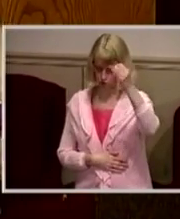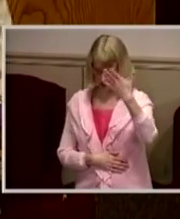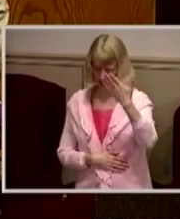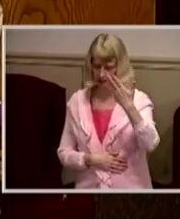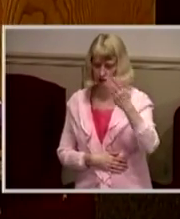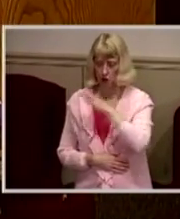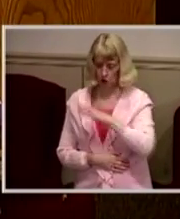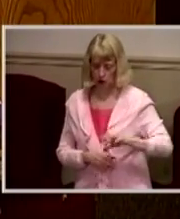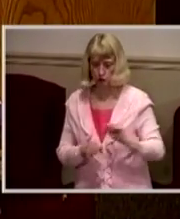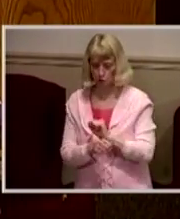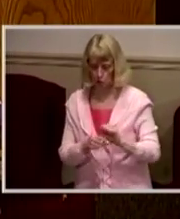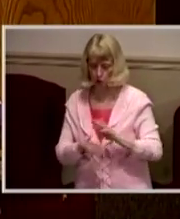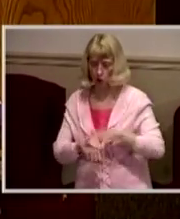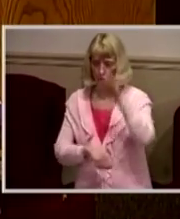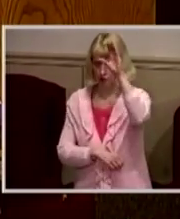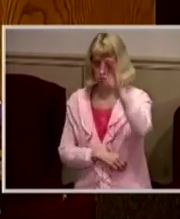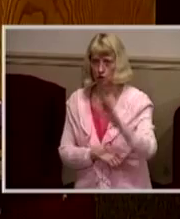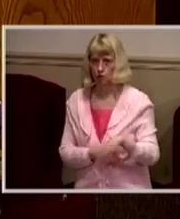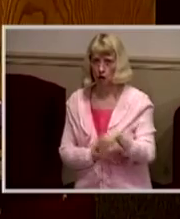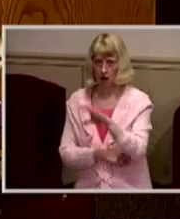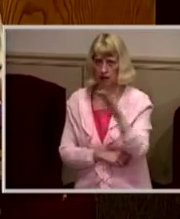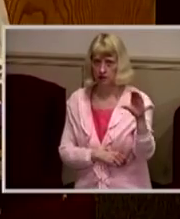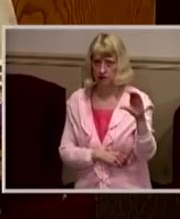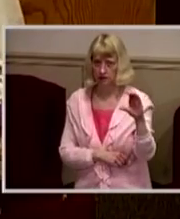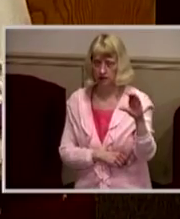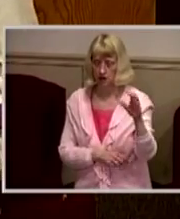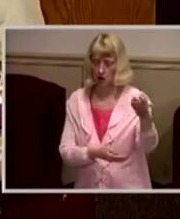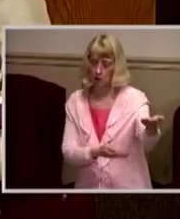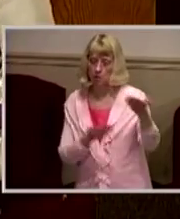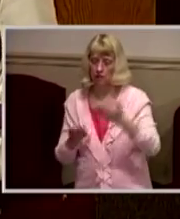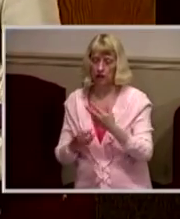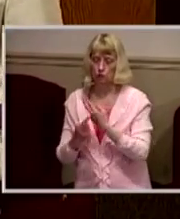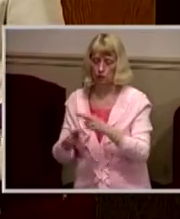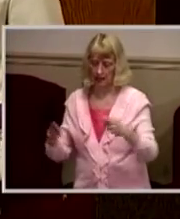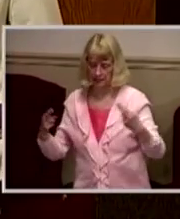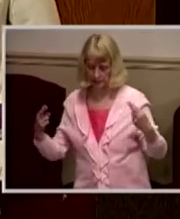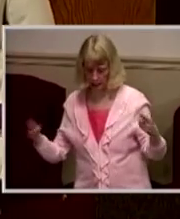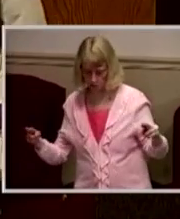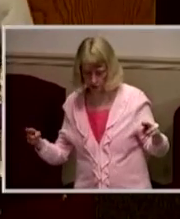of Christ on the cross has provided redemption,